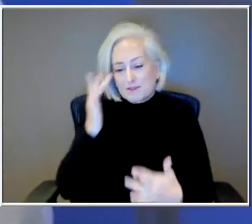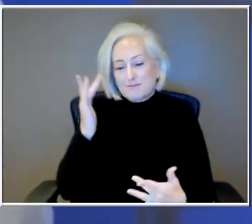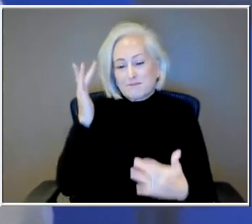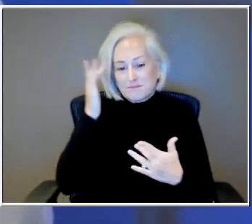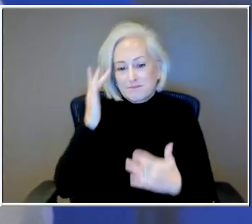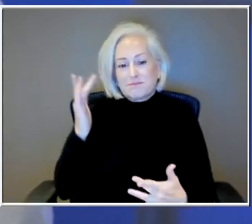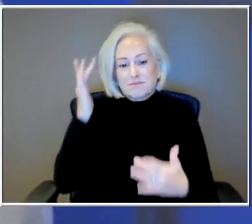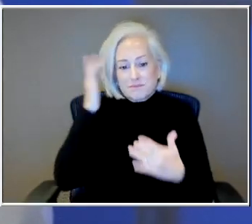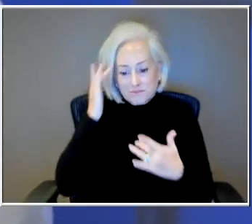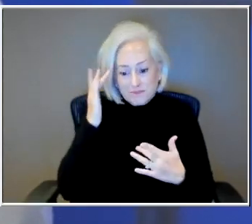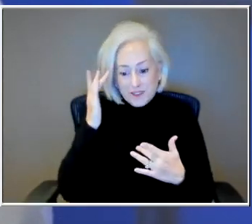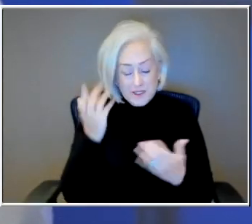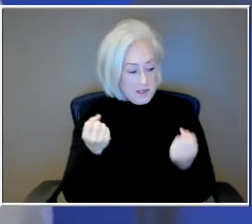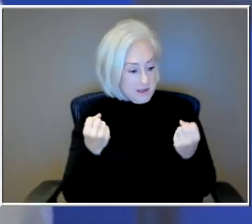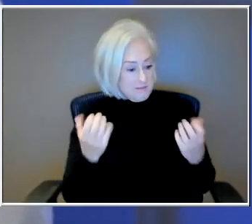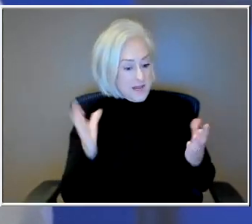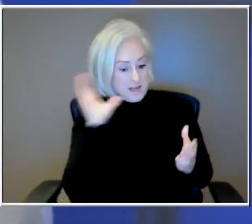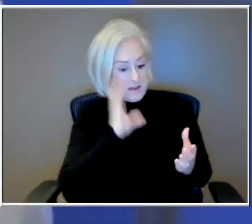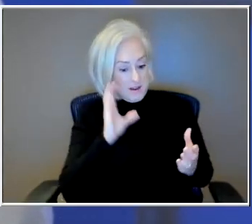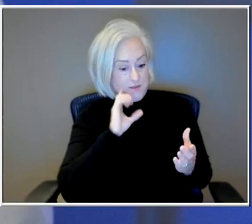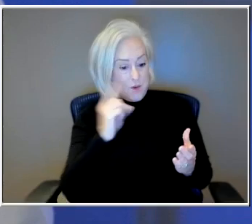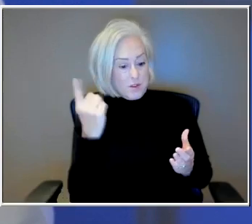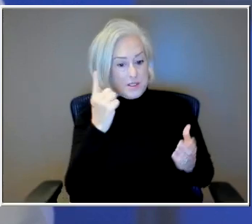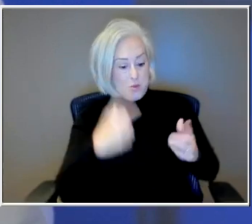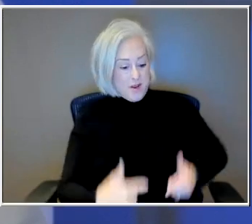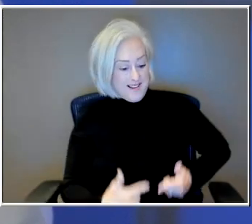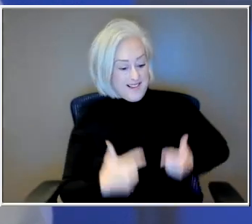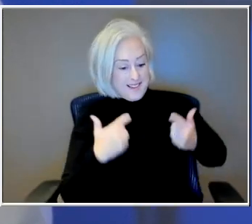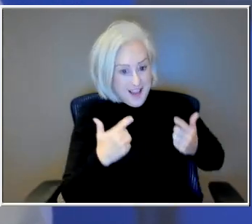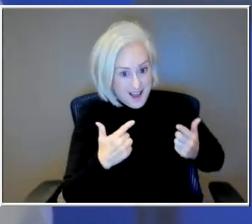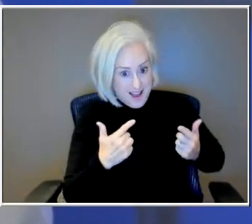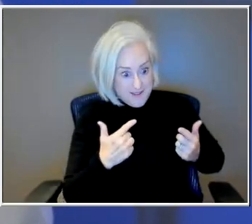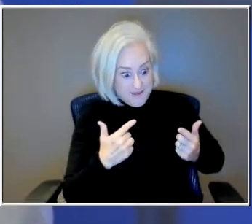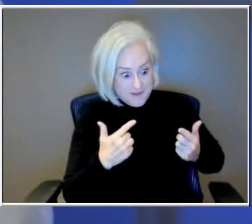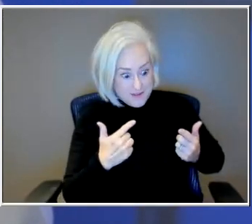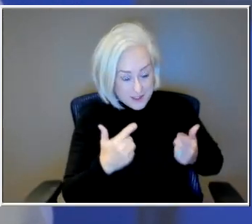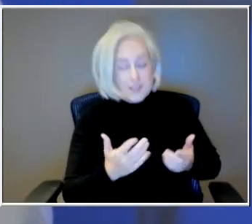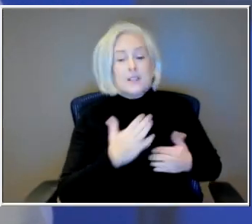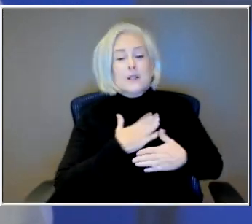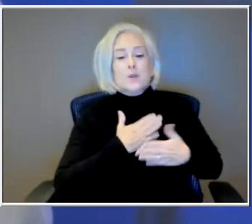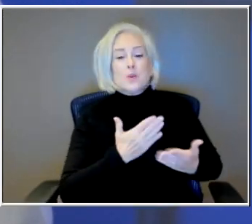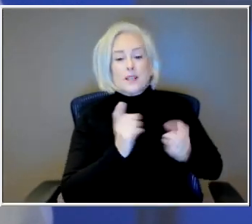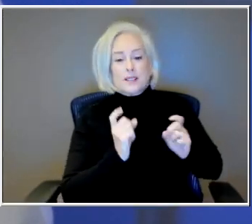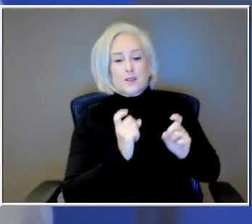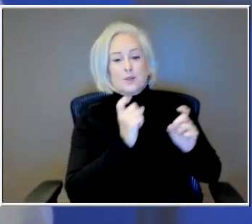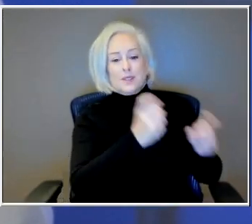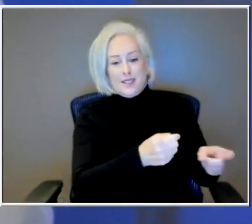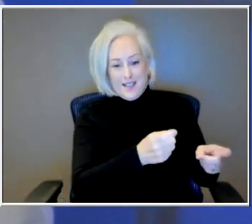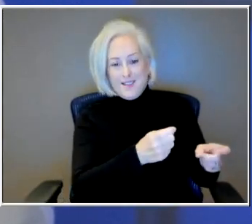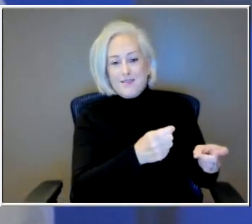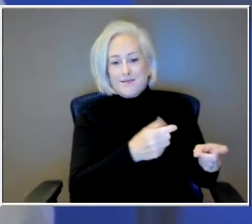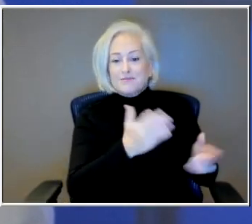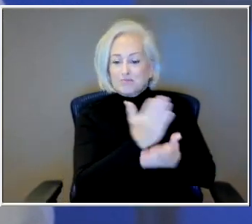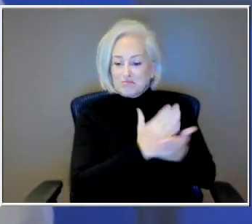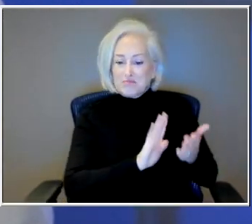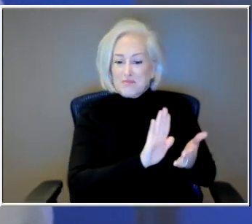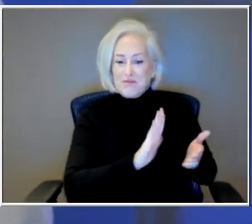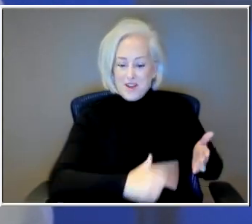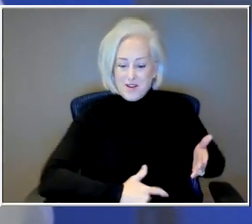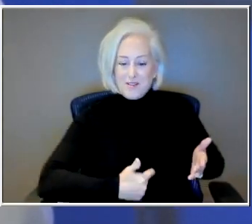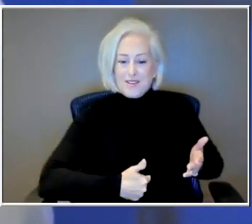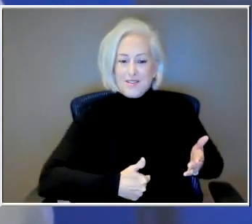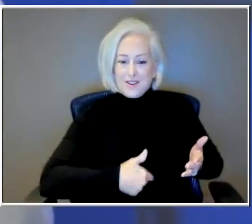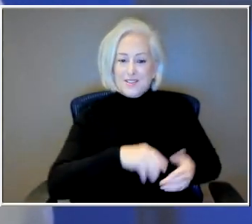living donor, a person alive and well willing to give the gift of life. Here's Angie Racono with a story involving one